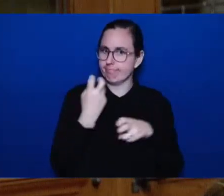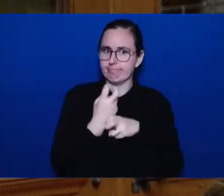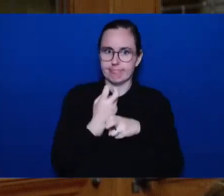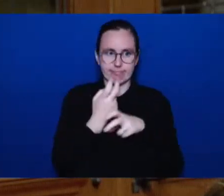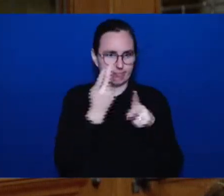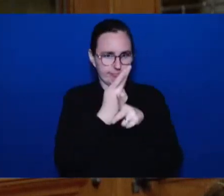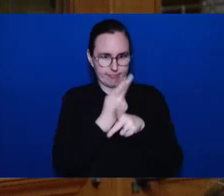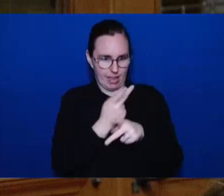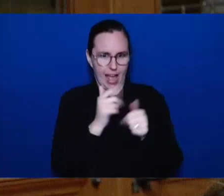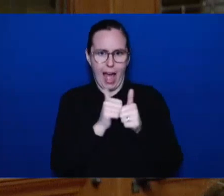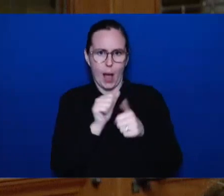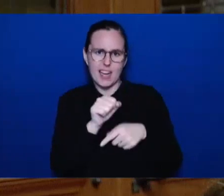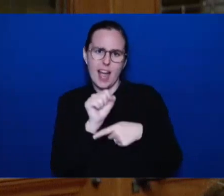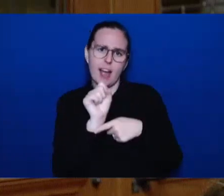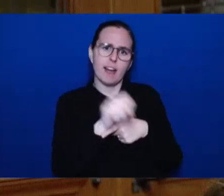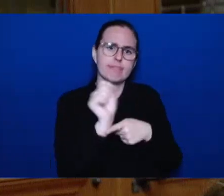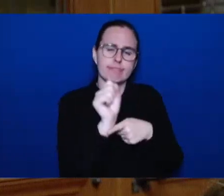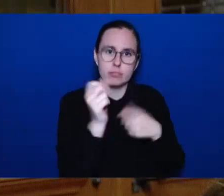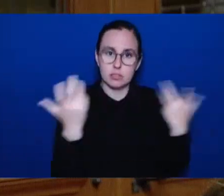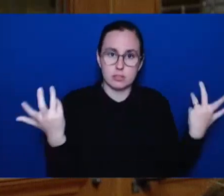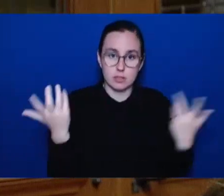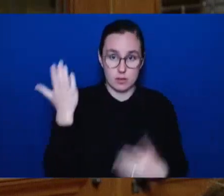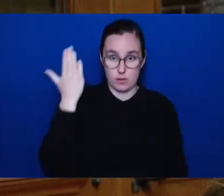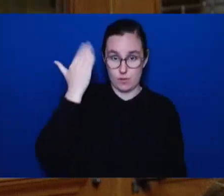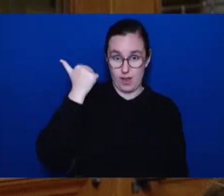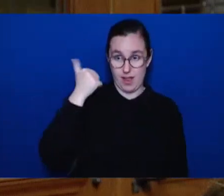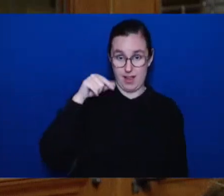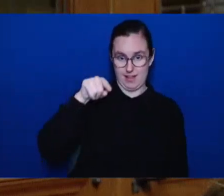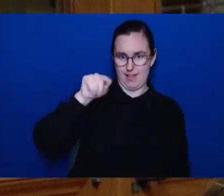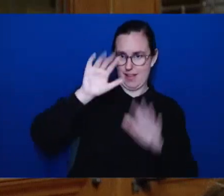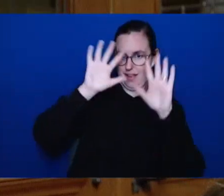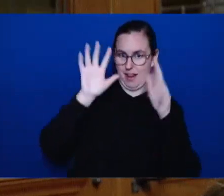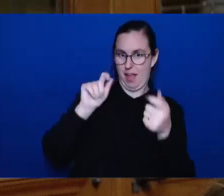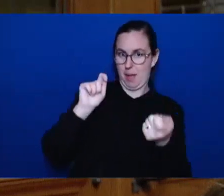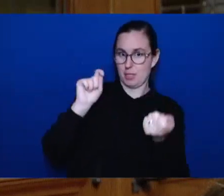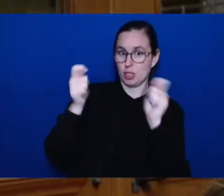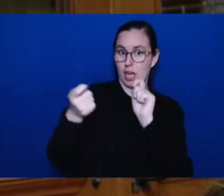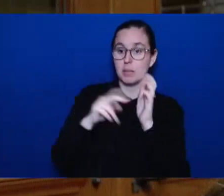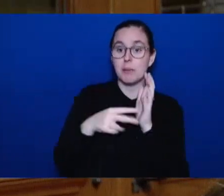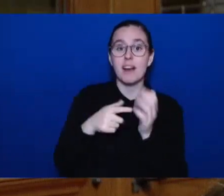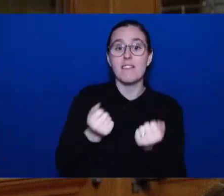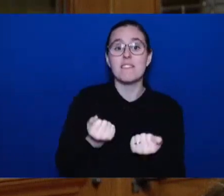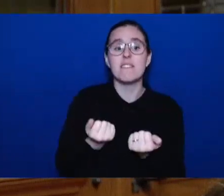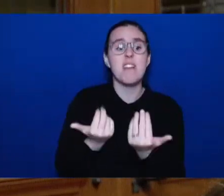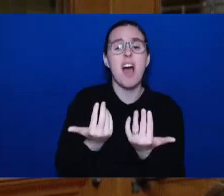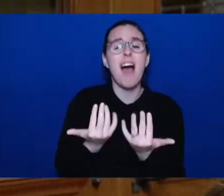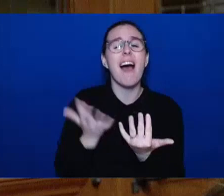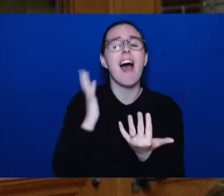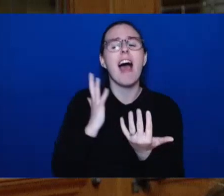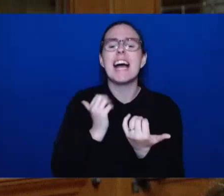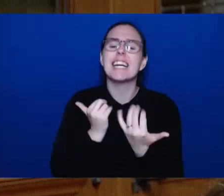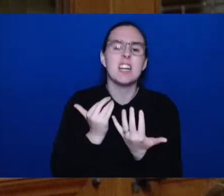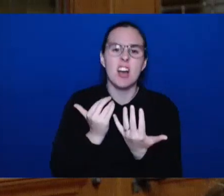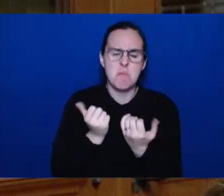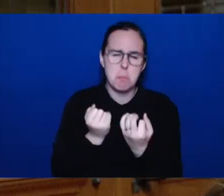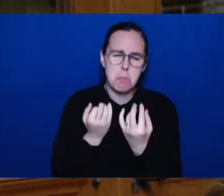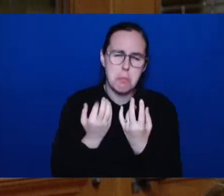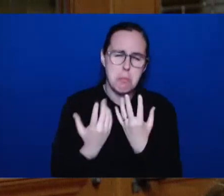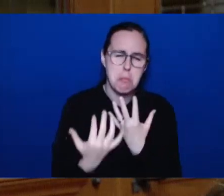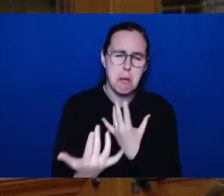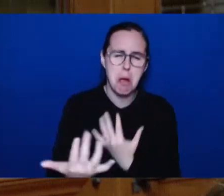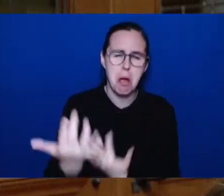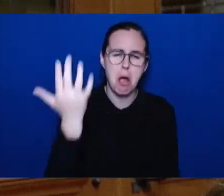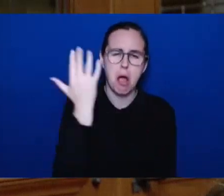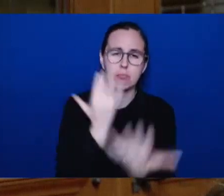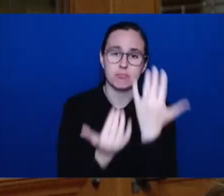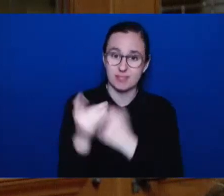makes it easier for fires to burn and grow. Brolund warned that, quote, we're spending the money on the